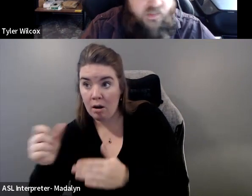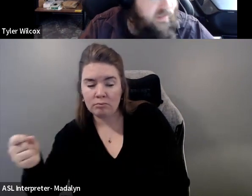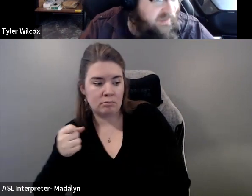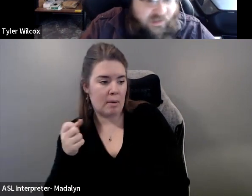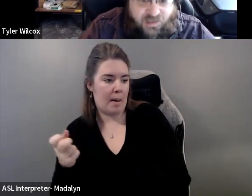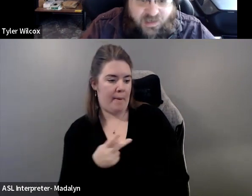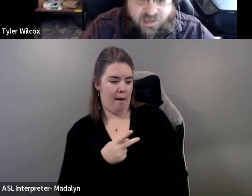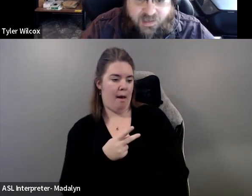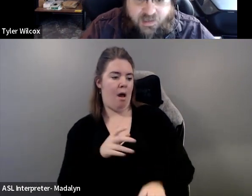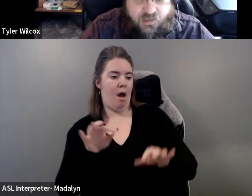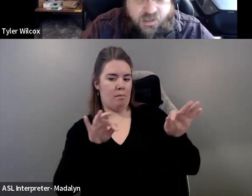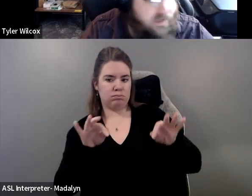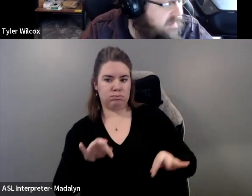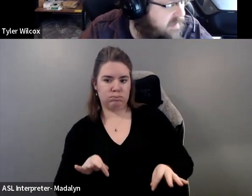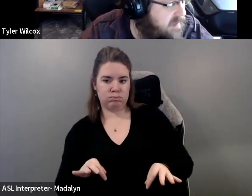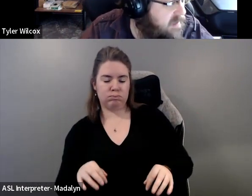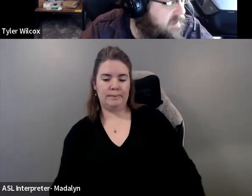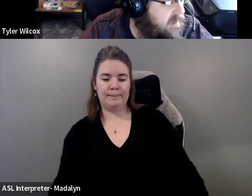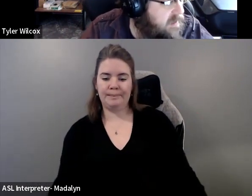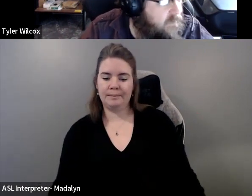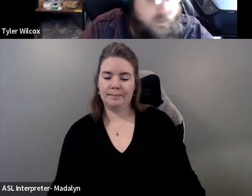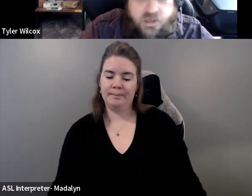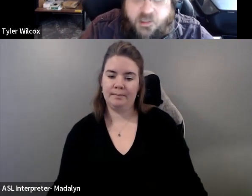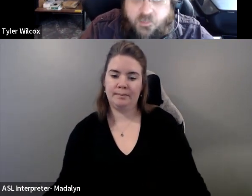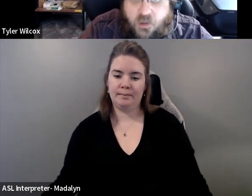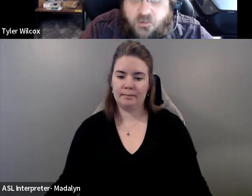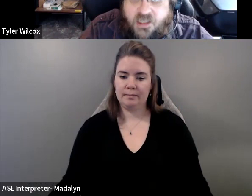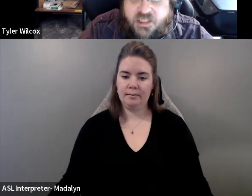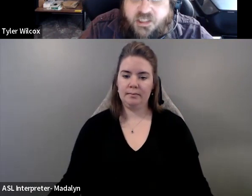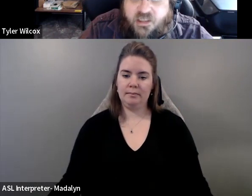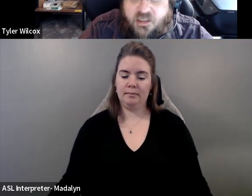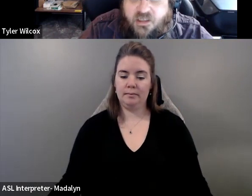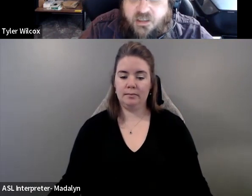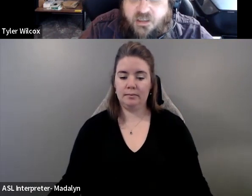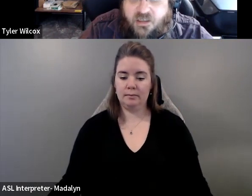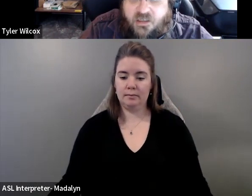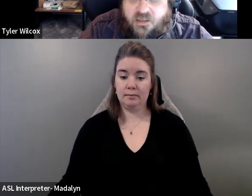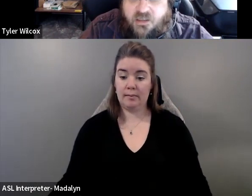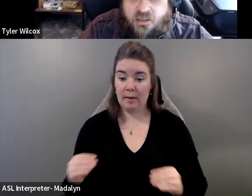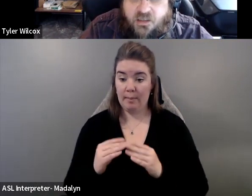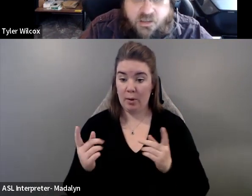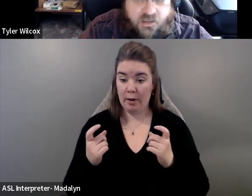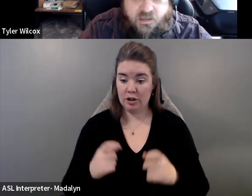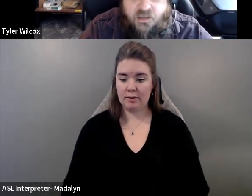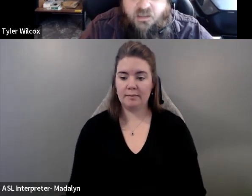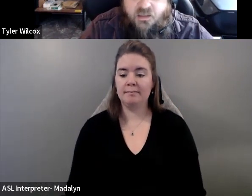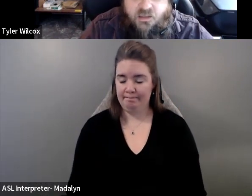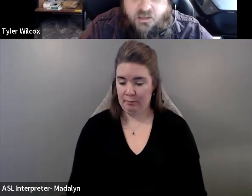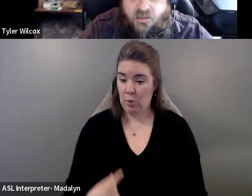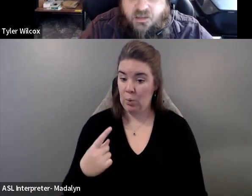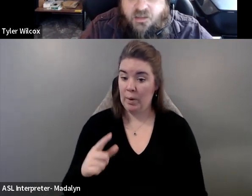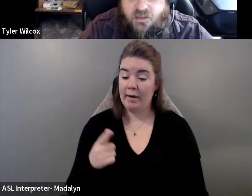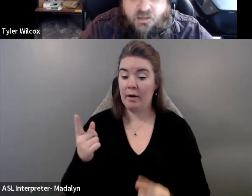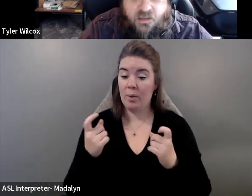Awesome, thank you. Sure. Were there some more questions? There is one other question. So someone said